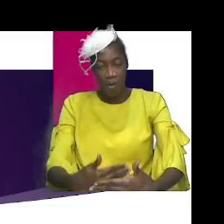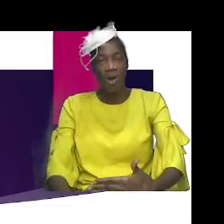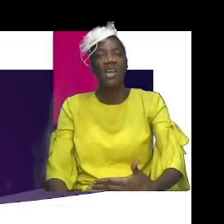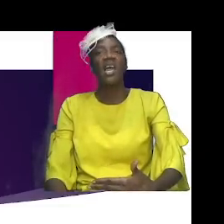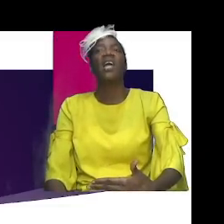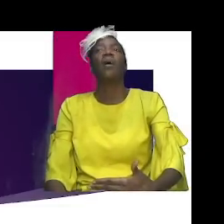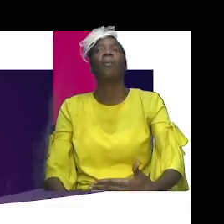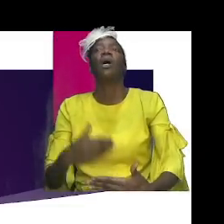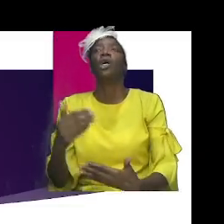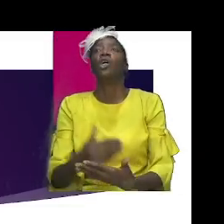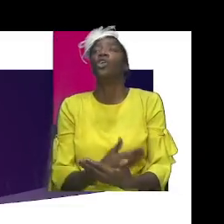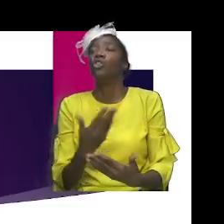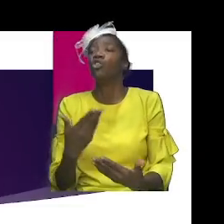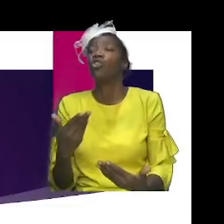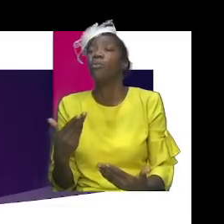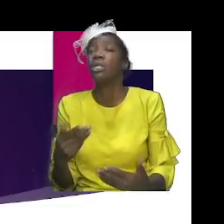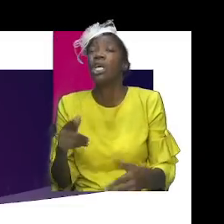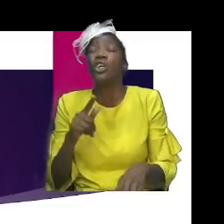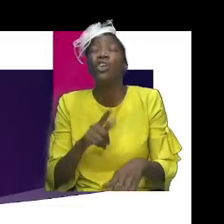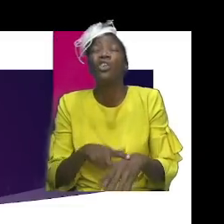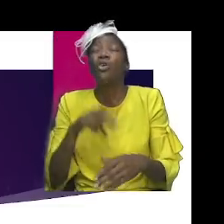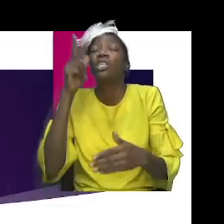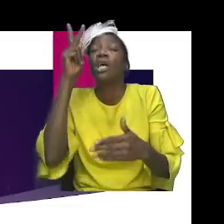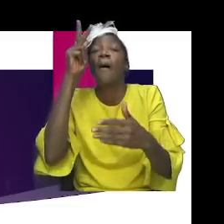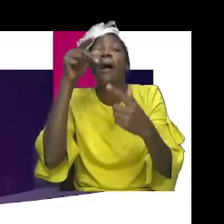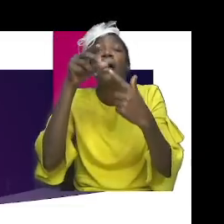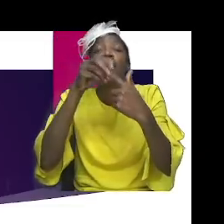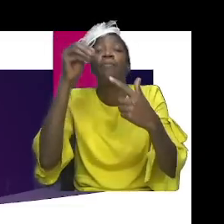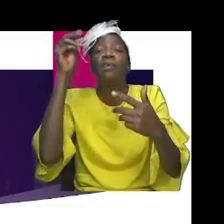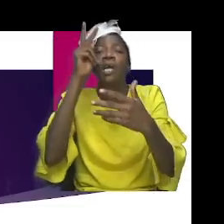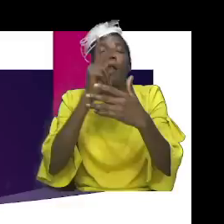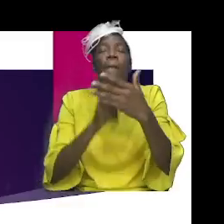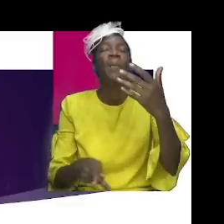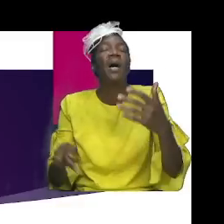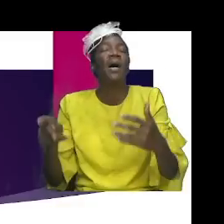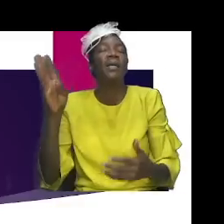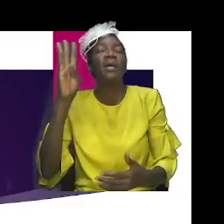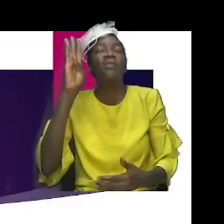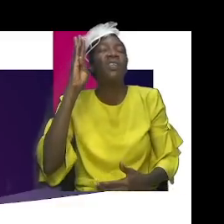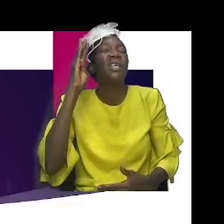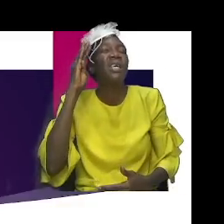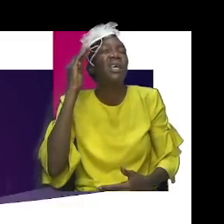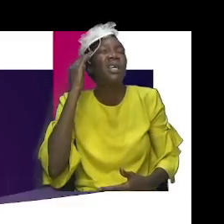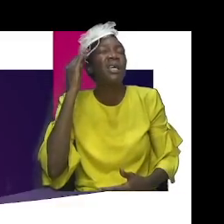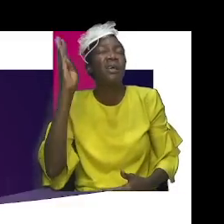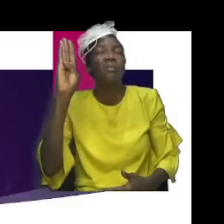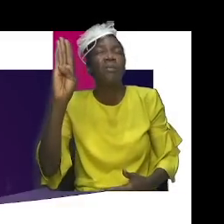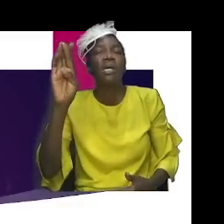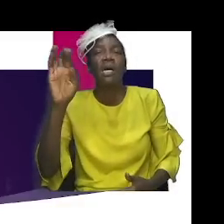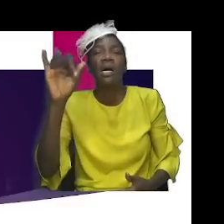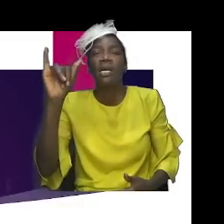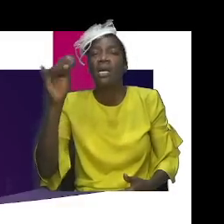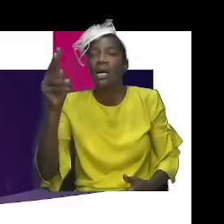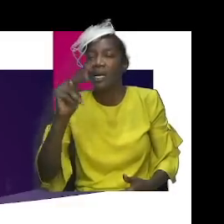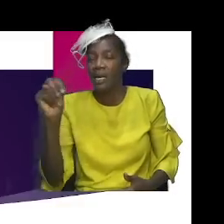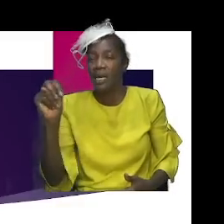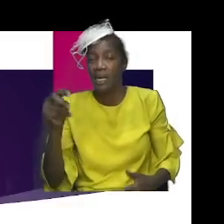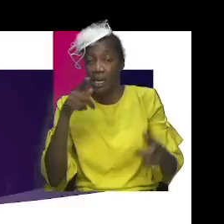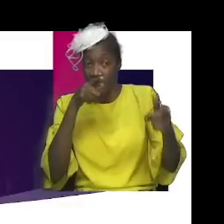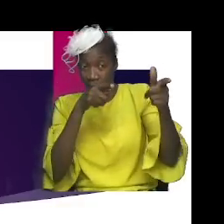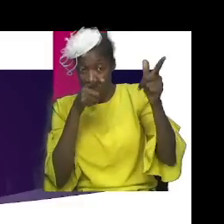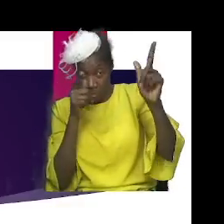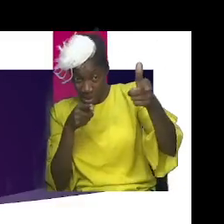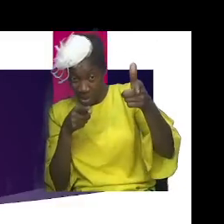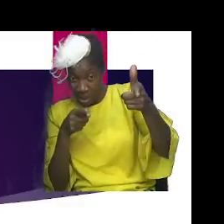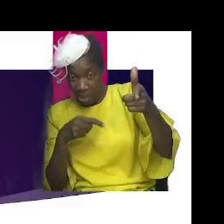stimulated a particular part of their brain. I recall just recently I was at home and I heard a song playing,